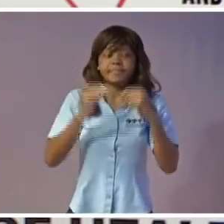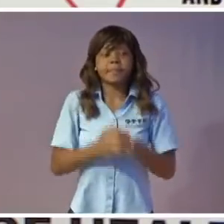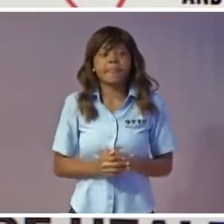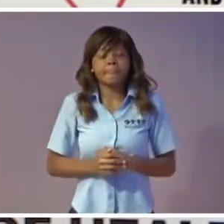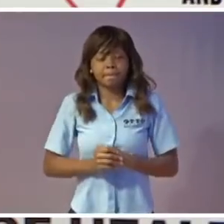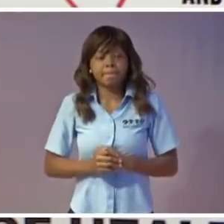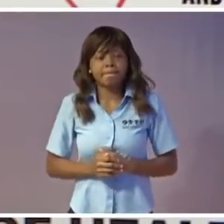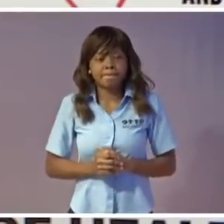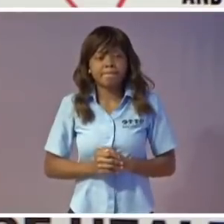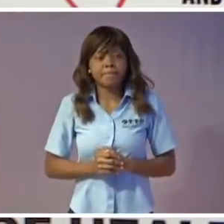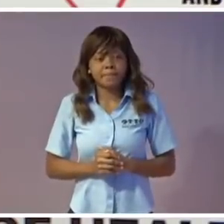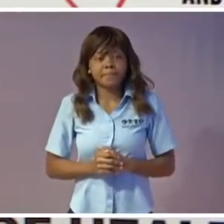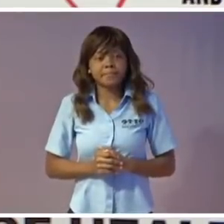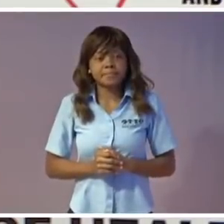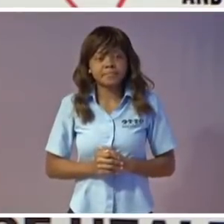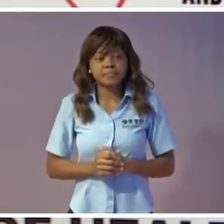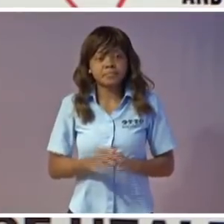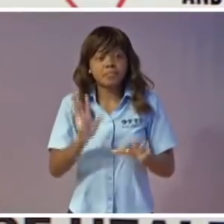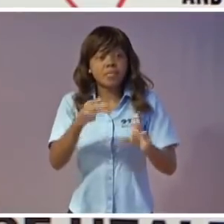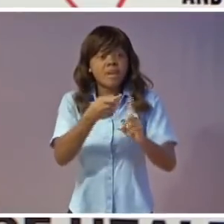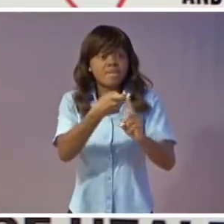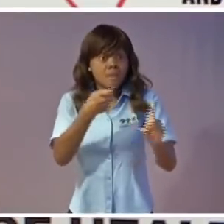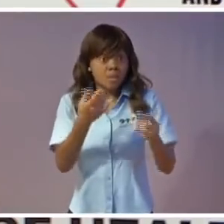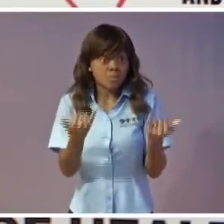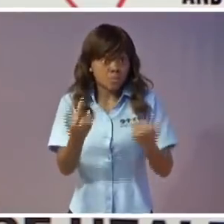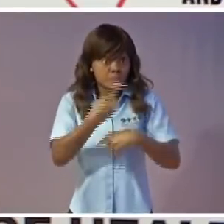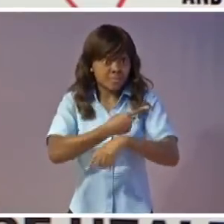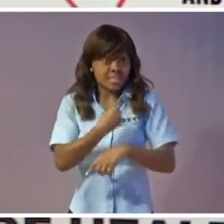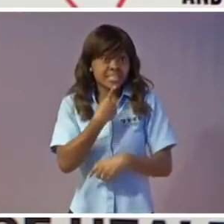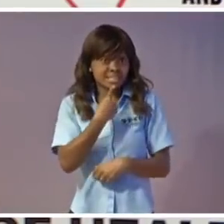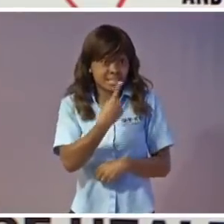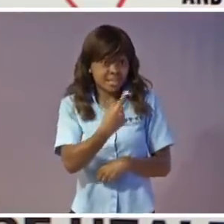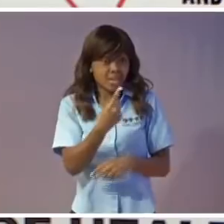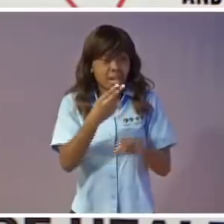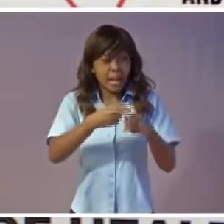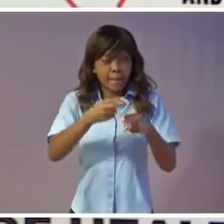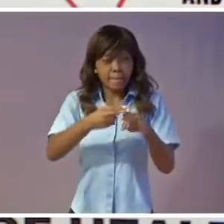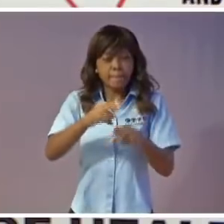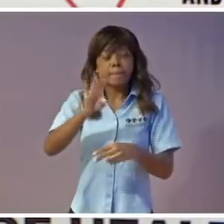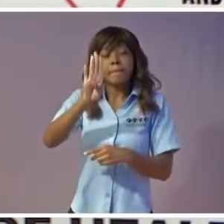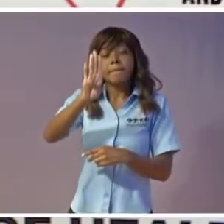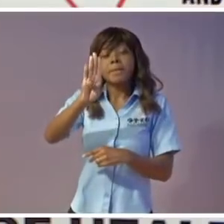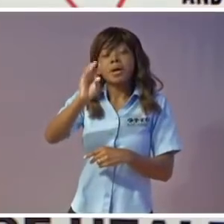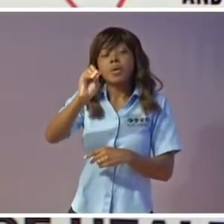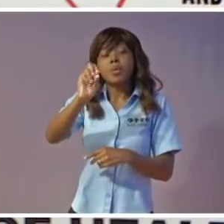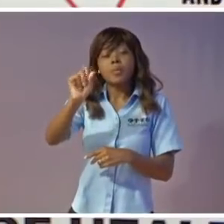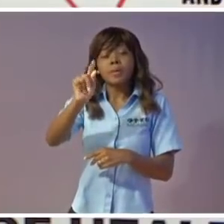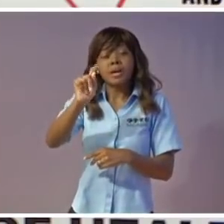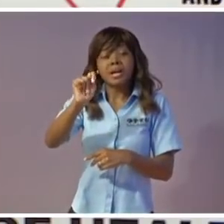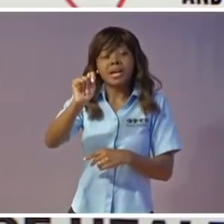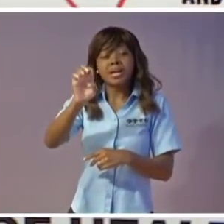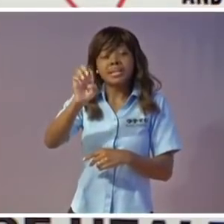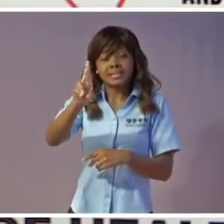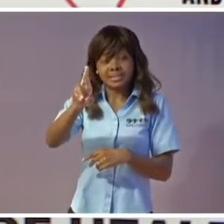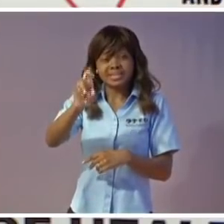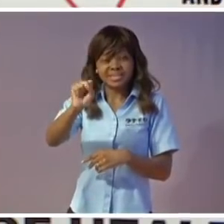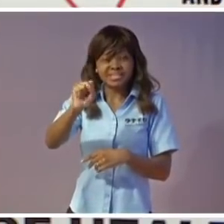from today we'll just call it boosters from now on, and that will become apparent in a short while.